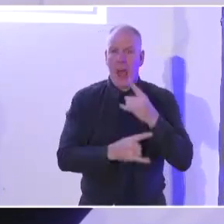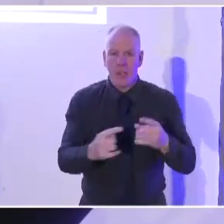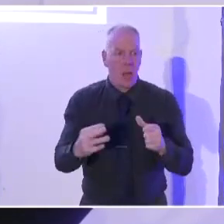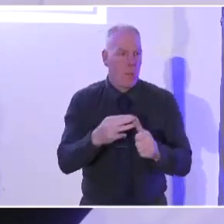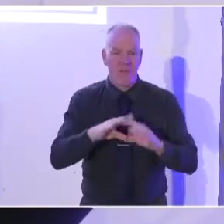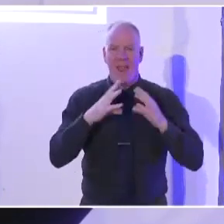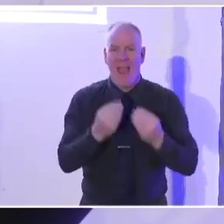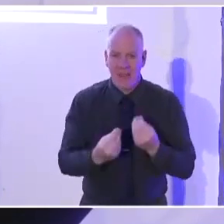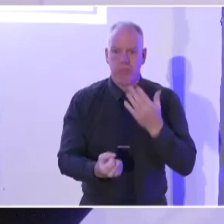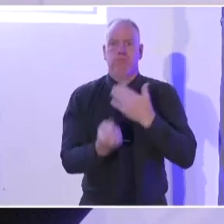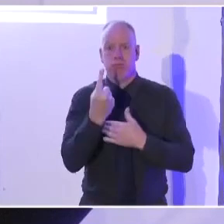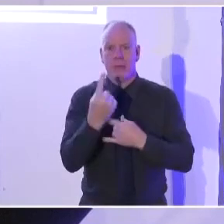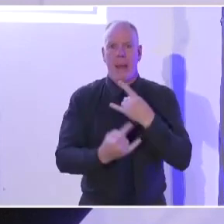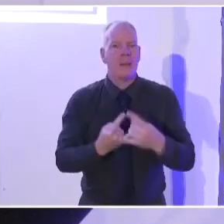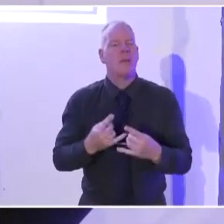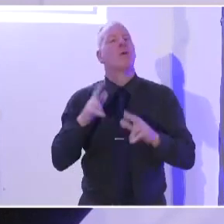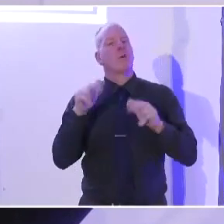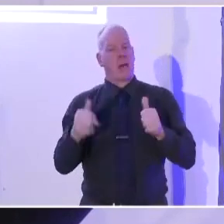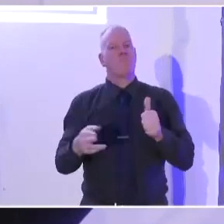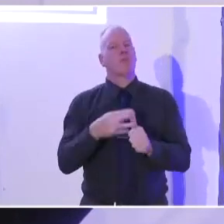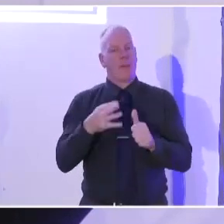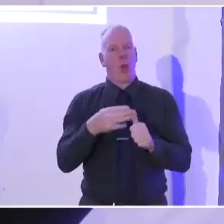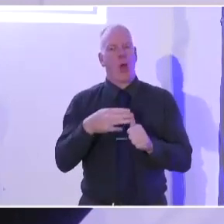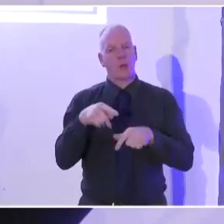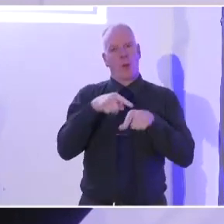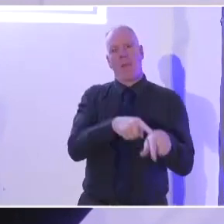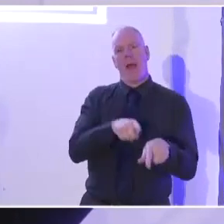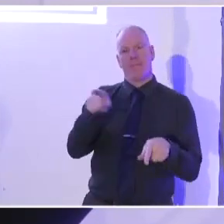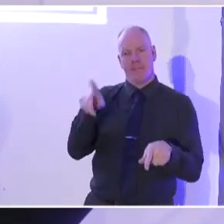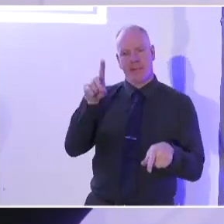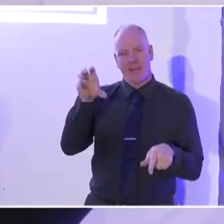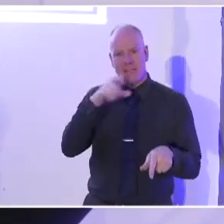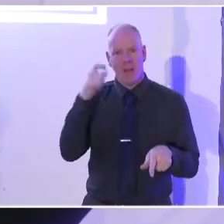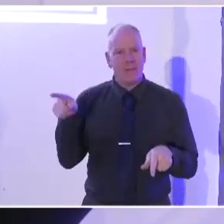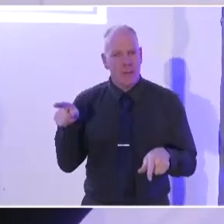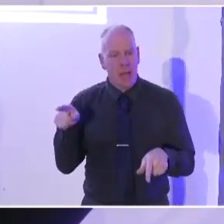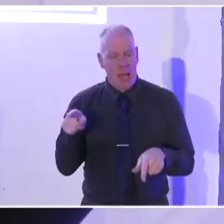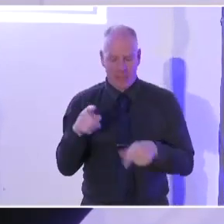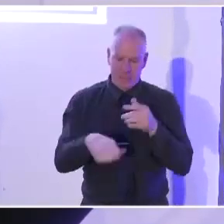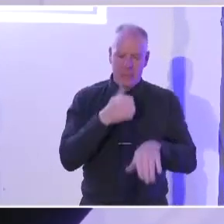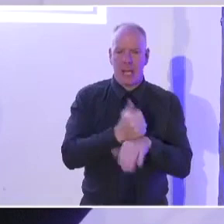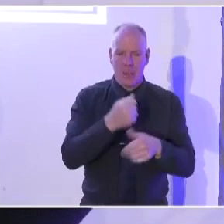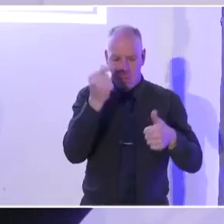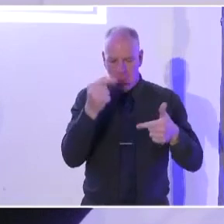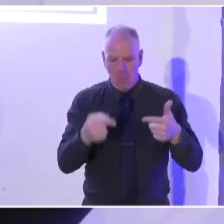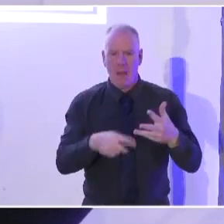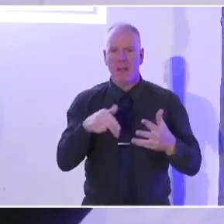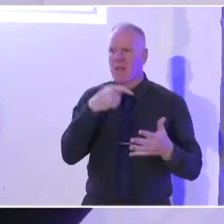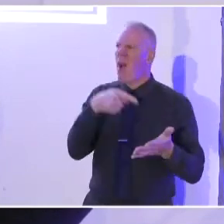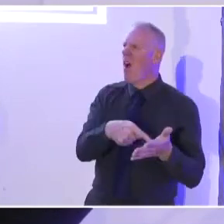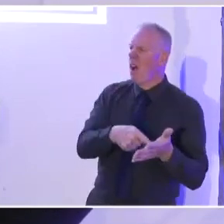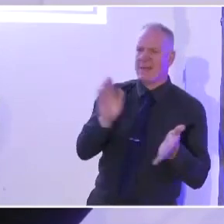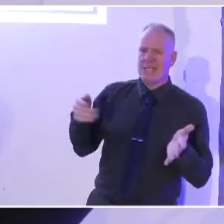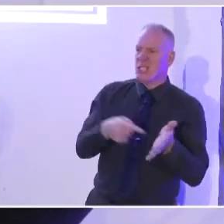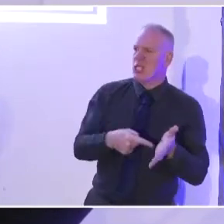every security incident, but what you can do is prepare to be compliant and put in place measures that you can defend and really defend